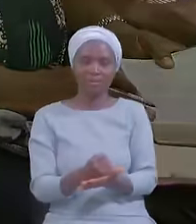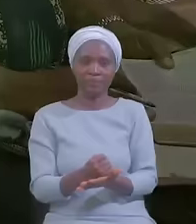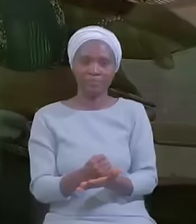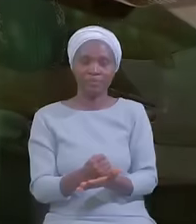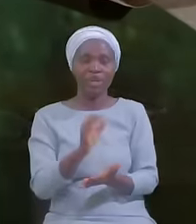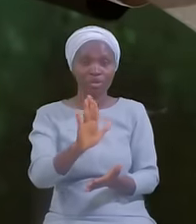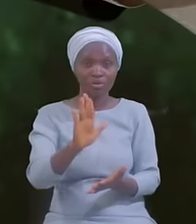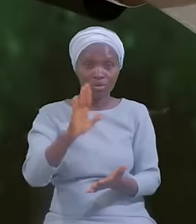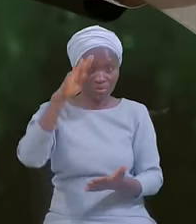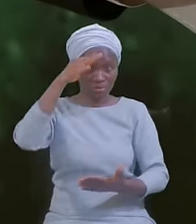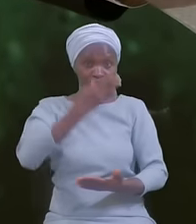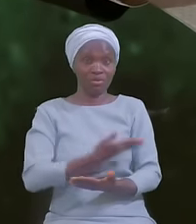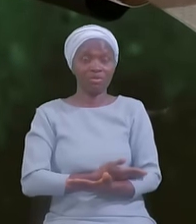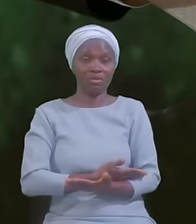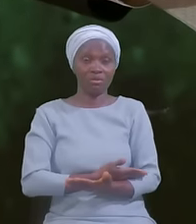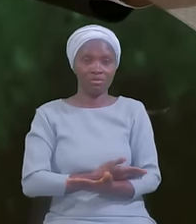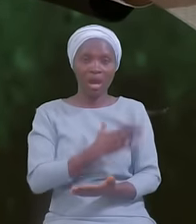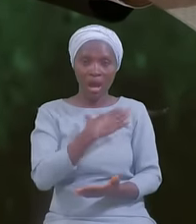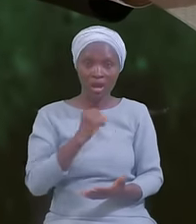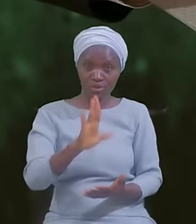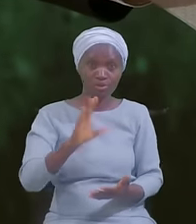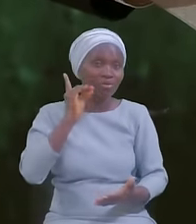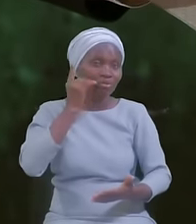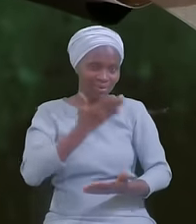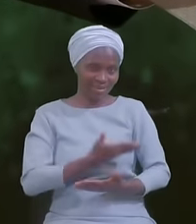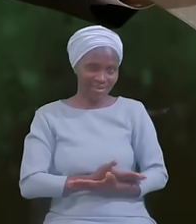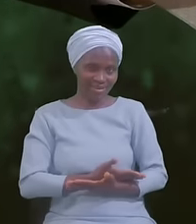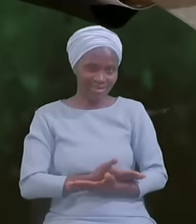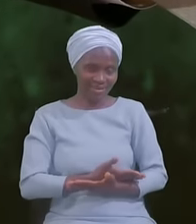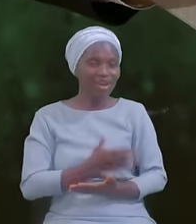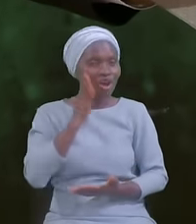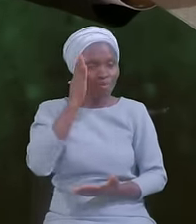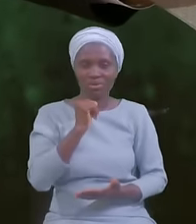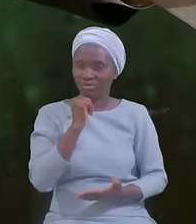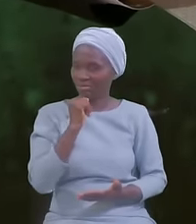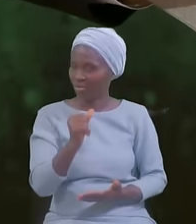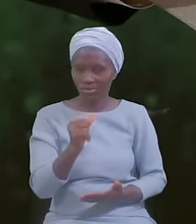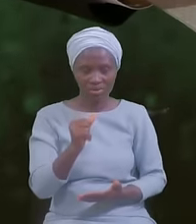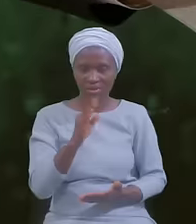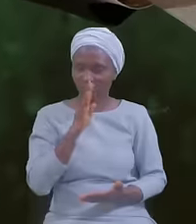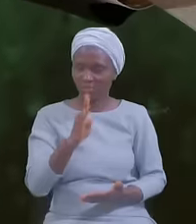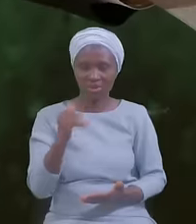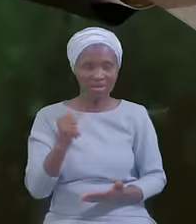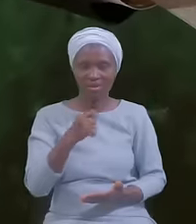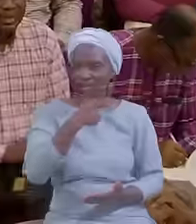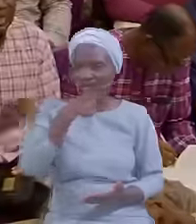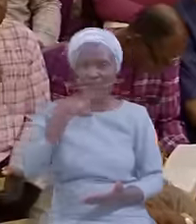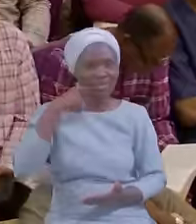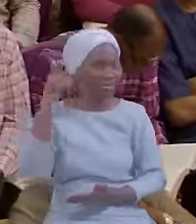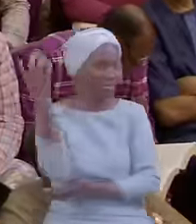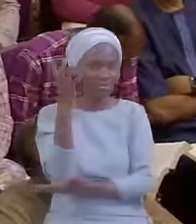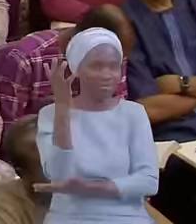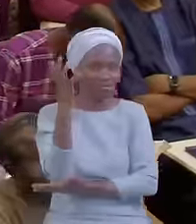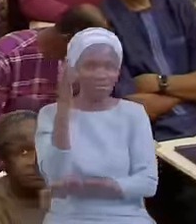Your son, your daughter, will not be a dry rod.